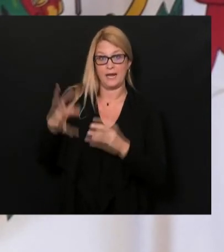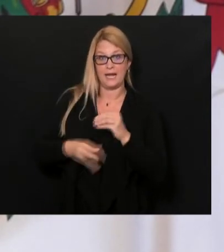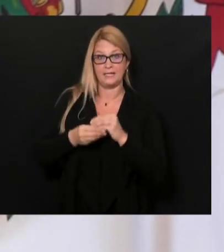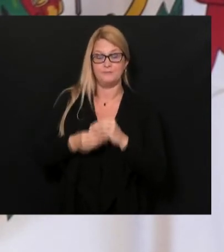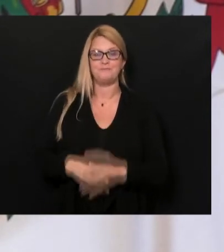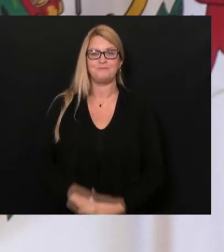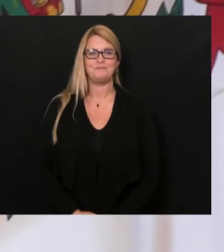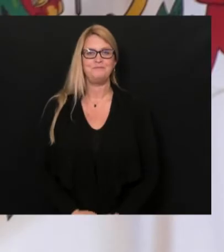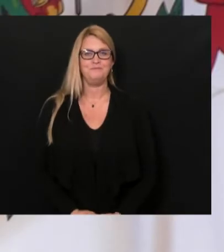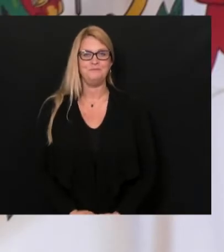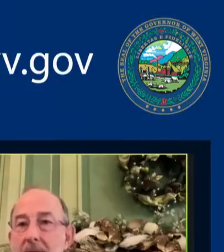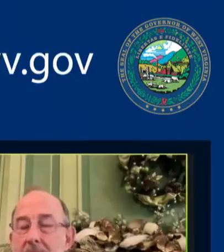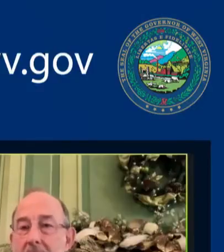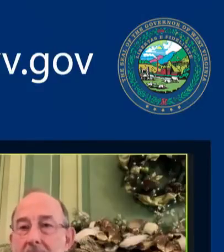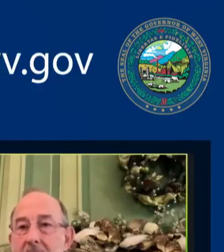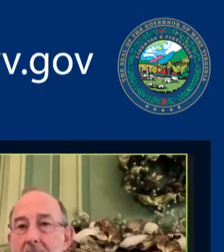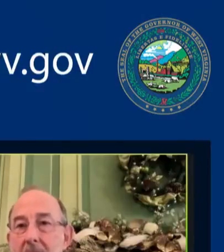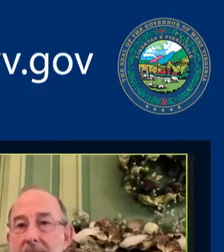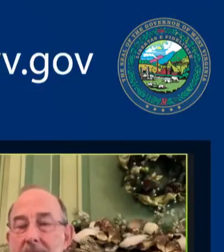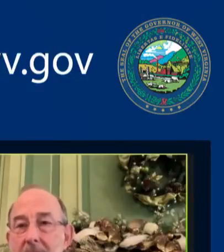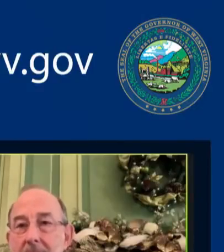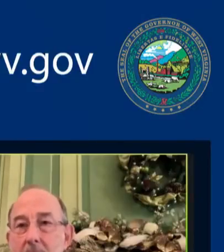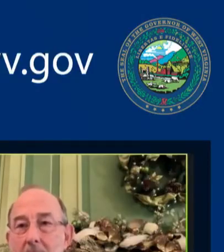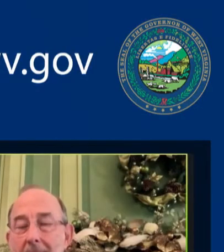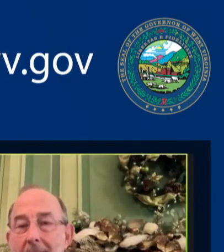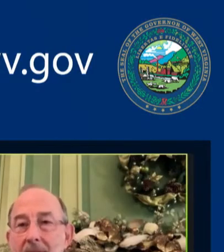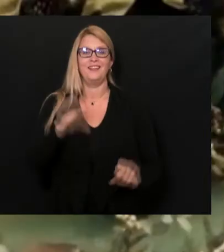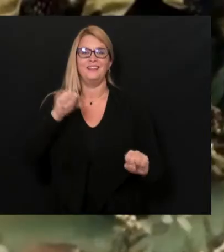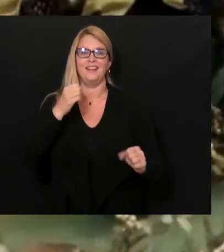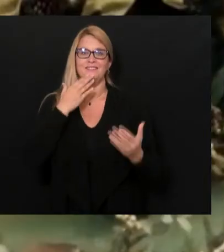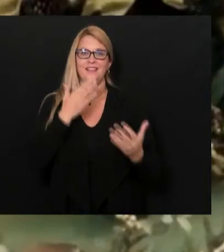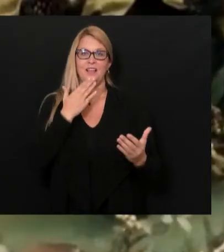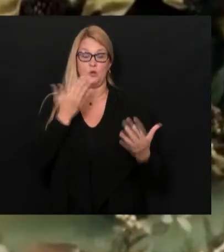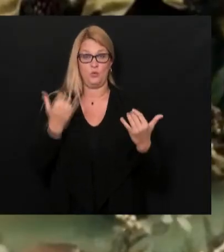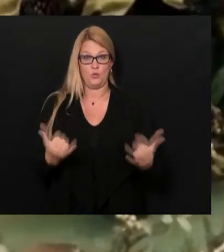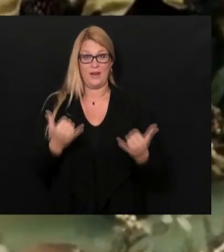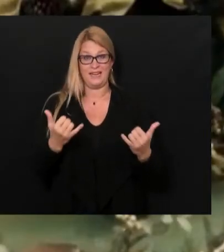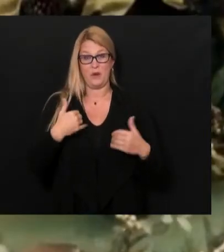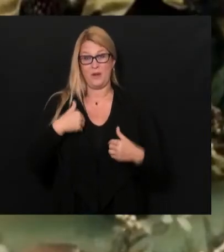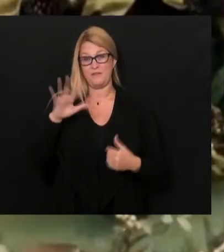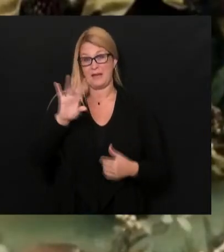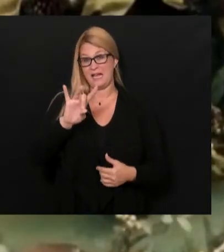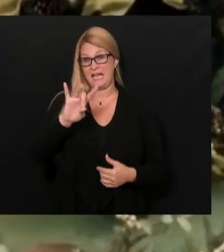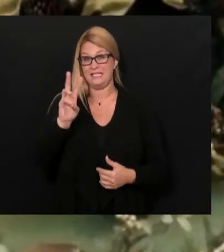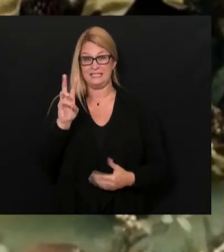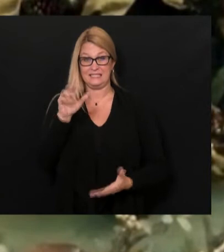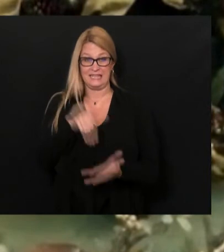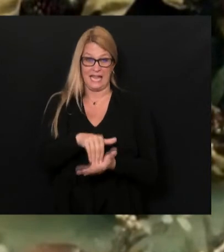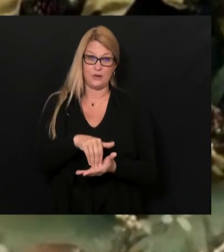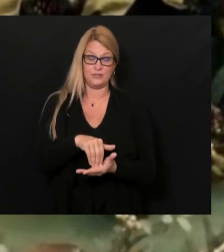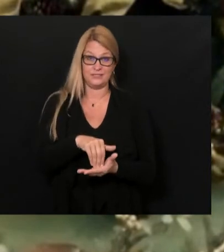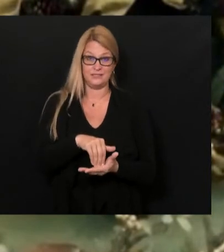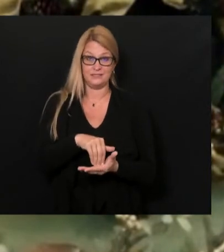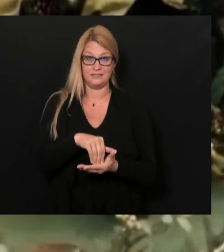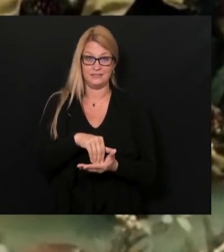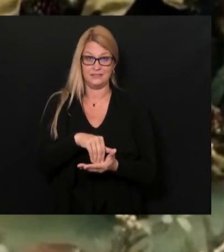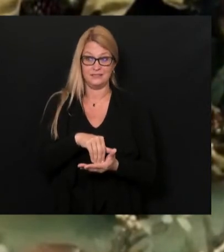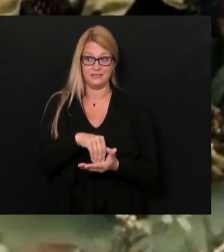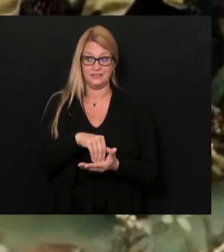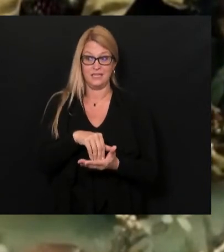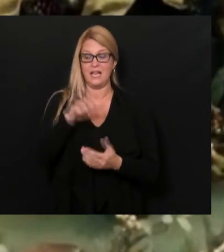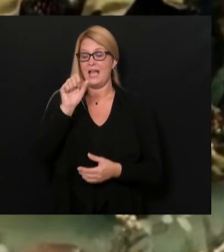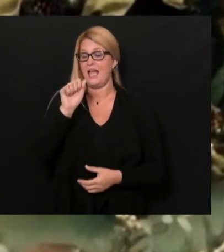so. Yes, Governor, thank you very much. We have right now about 86,000 antigen